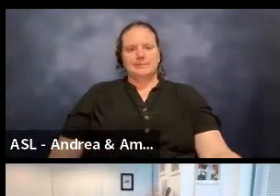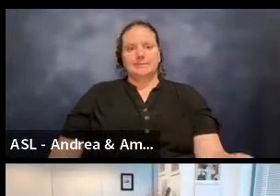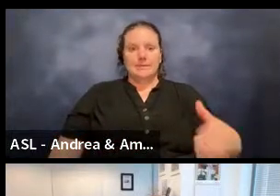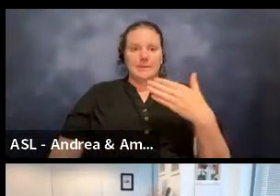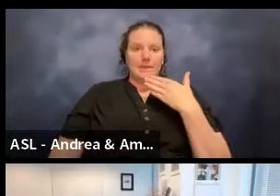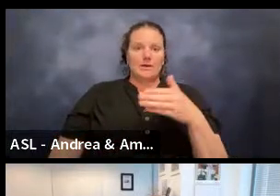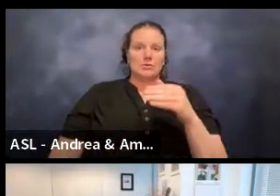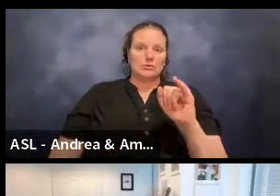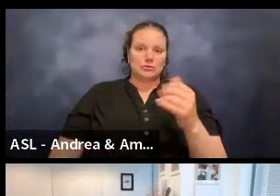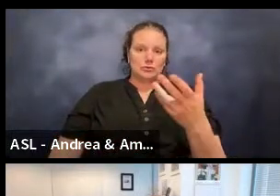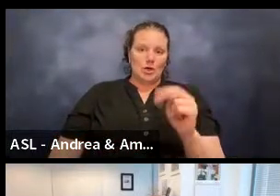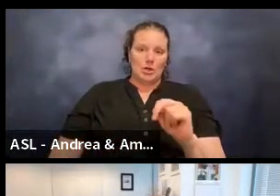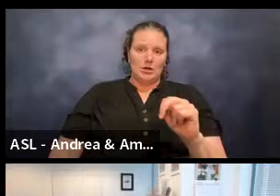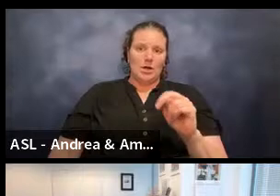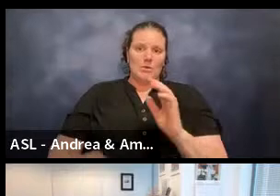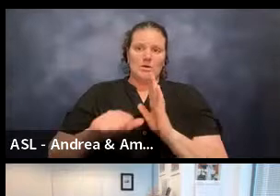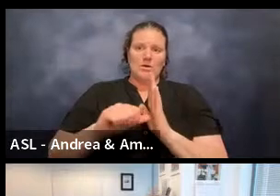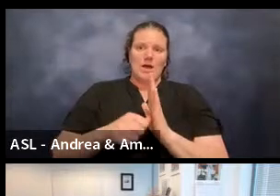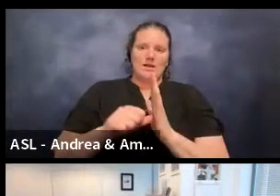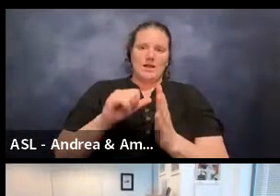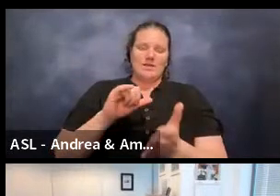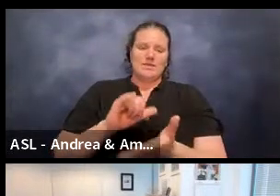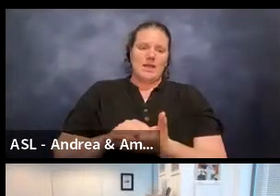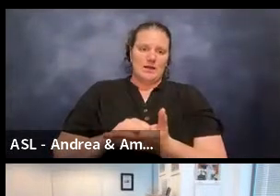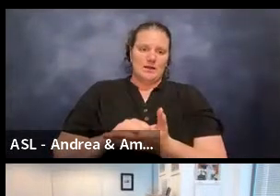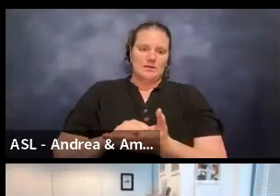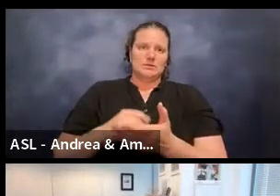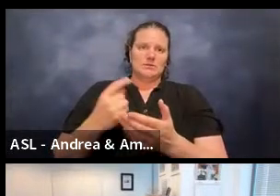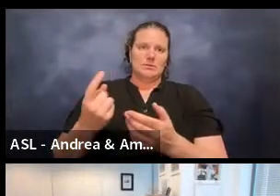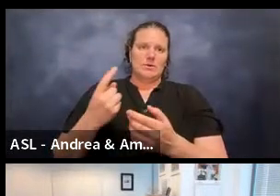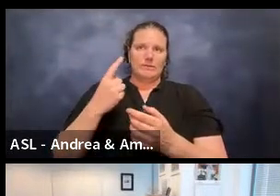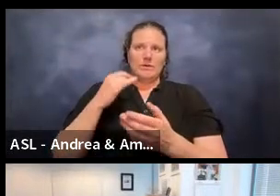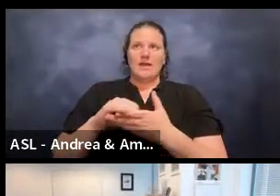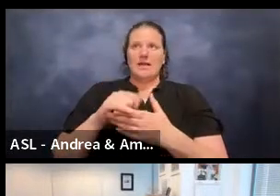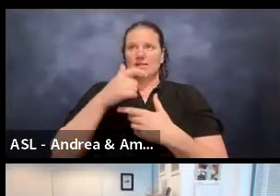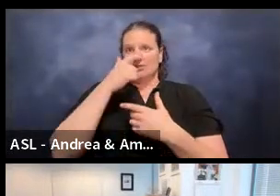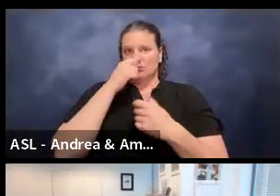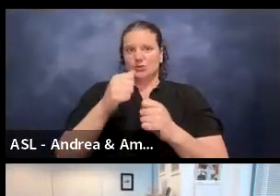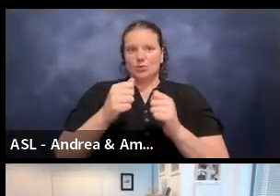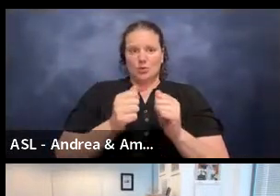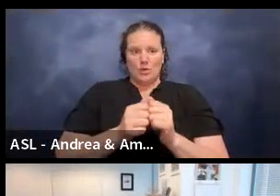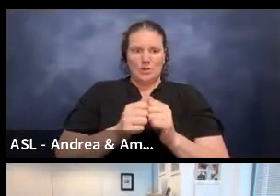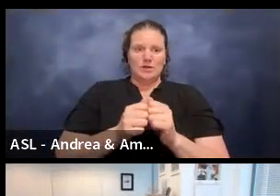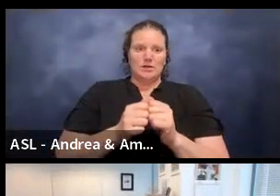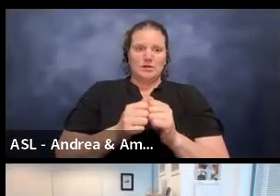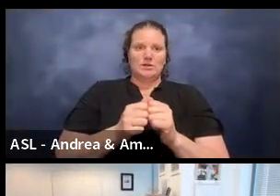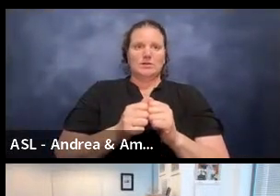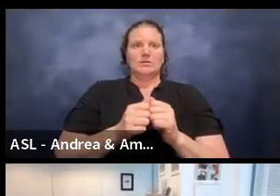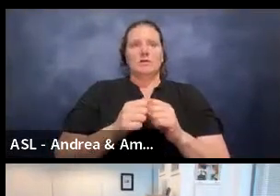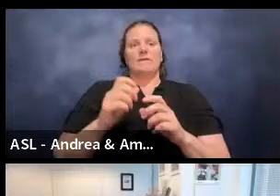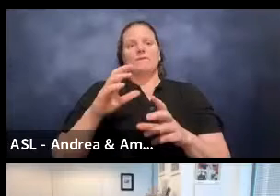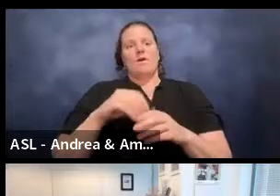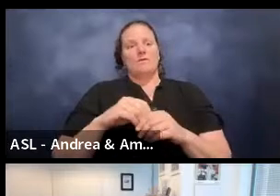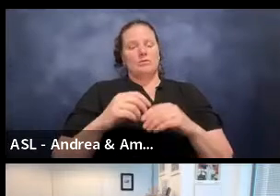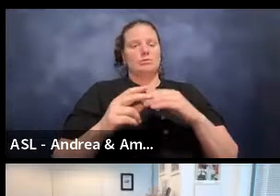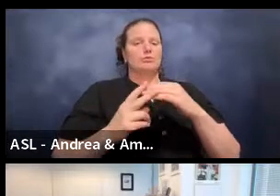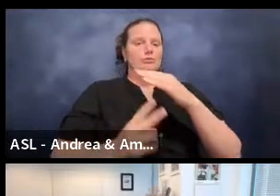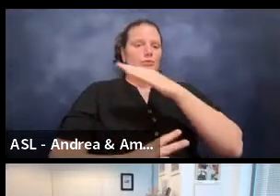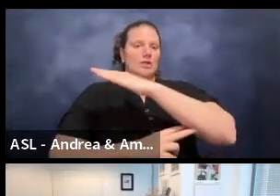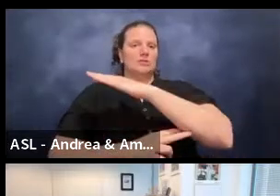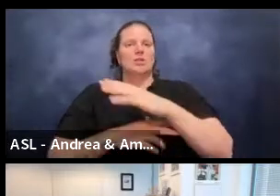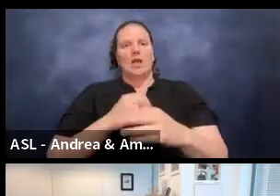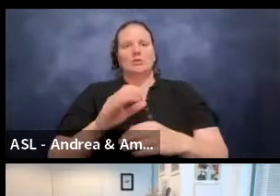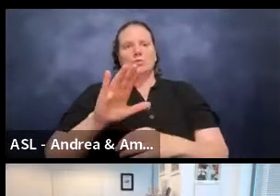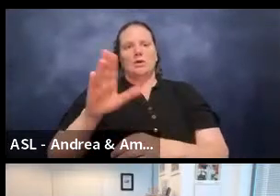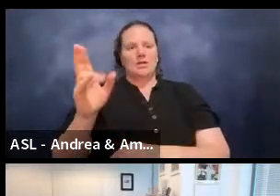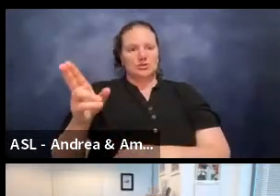And I just want to highlight that someone who's got a vested interest in traversing the bridge, as well as your